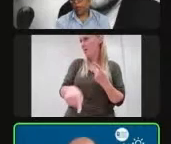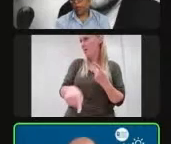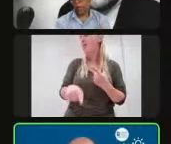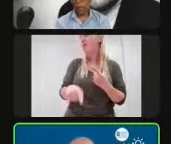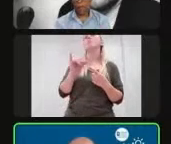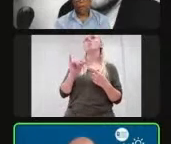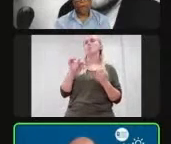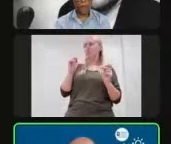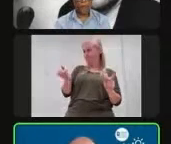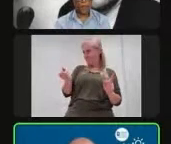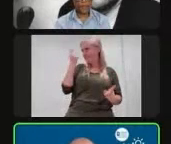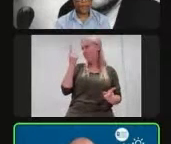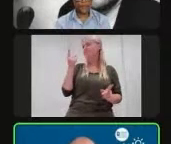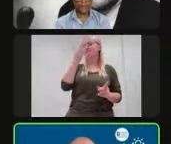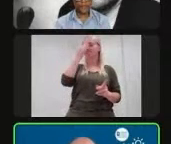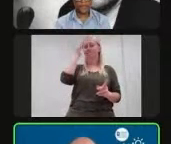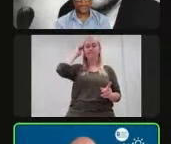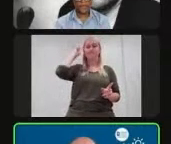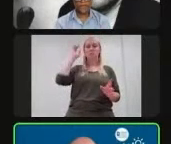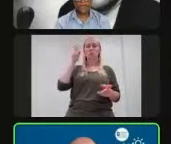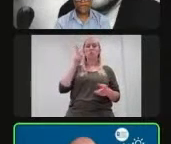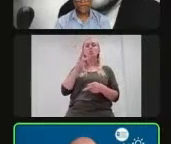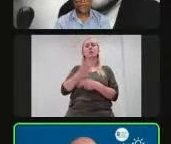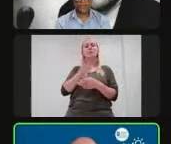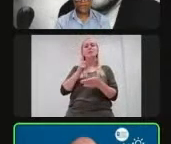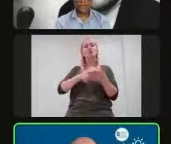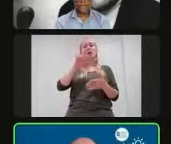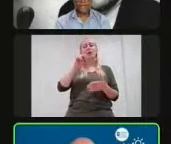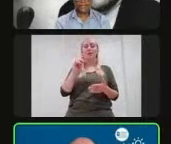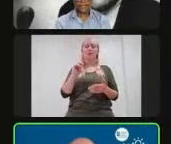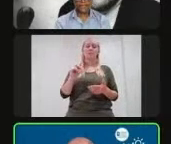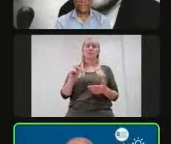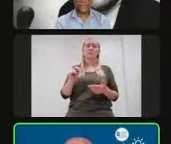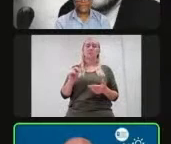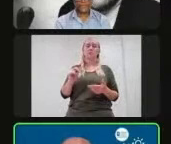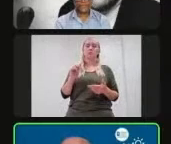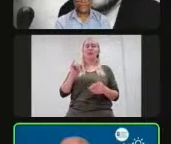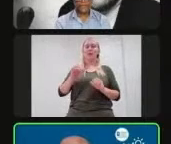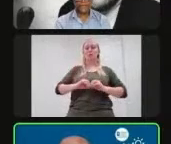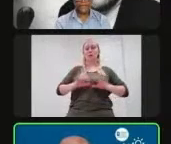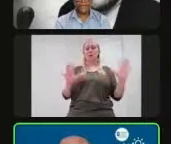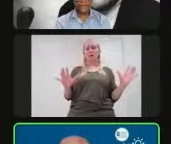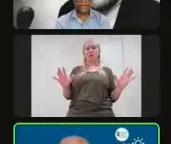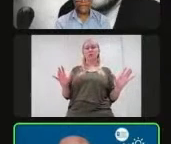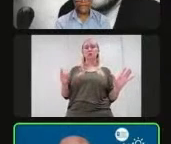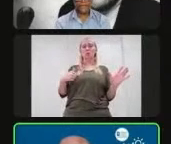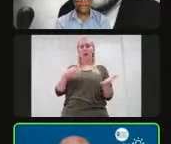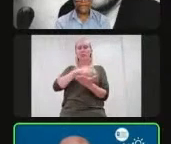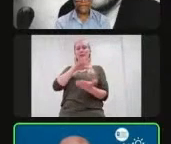things, and just so you keep checking in on it. So there's that transparency. So I